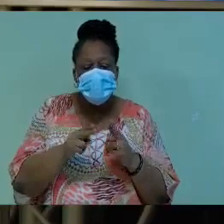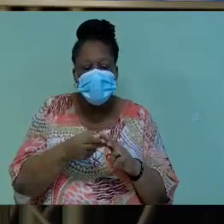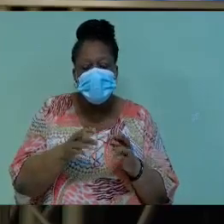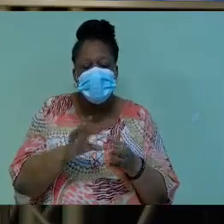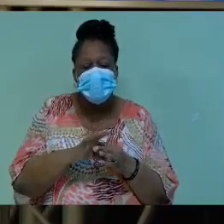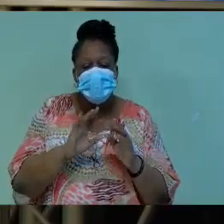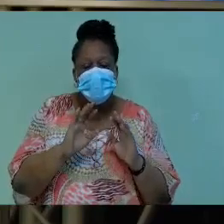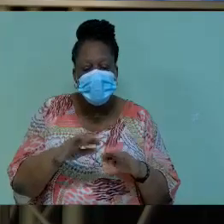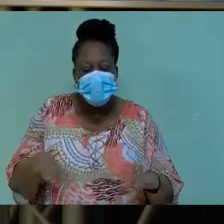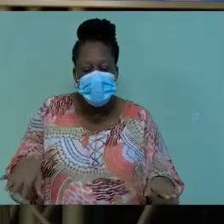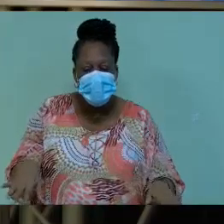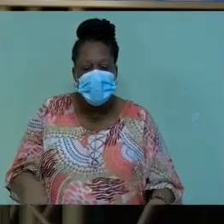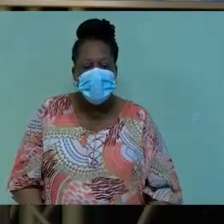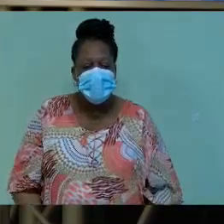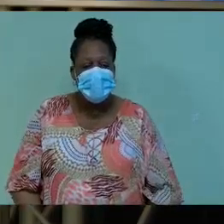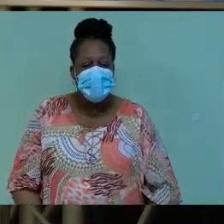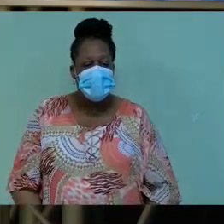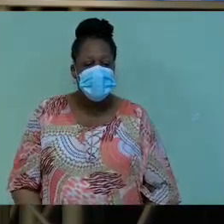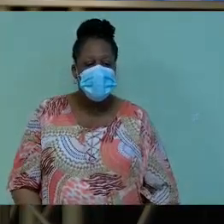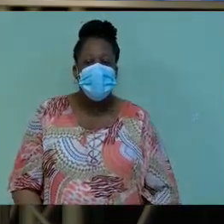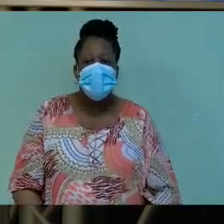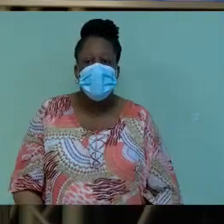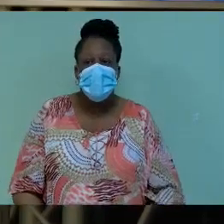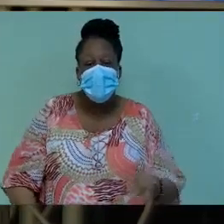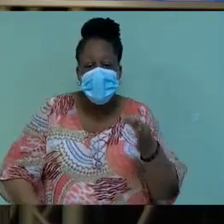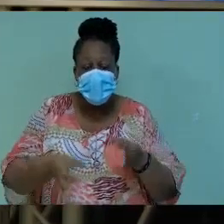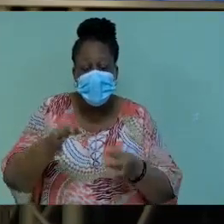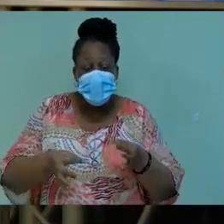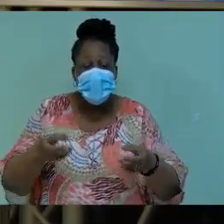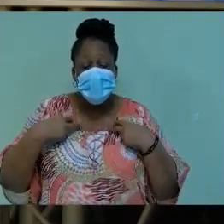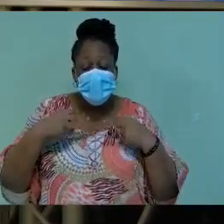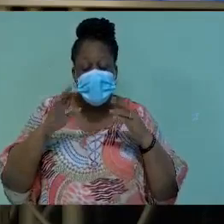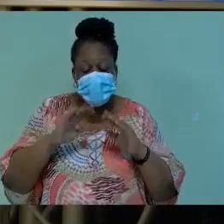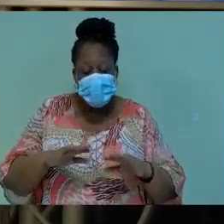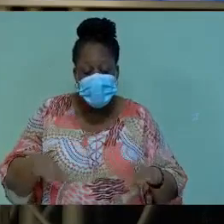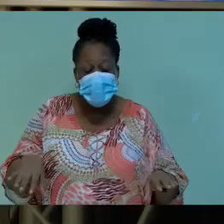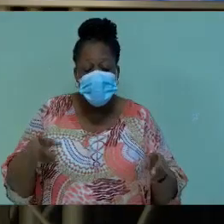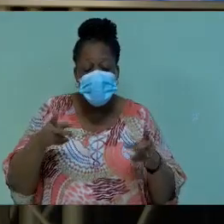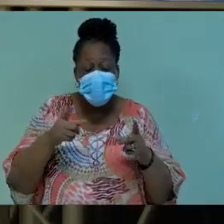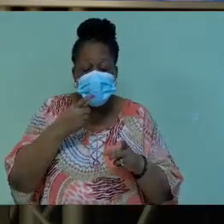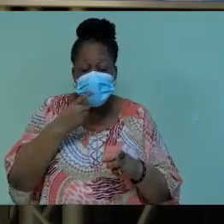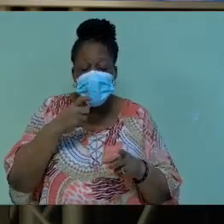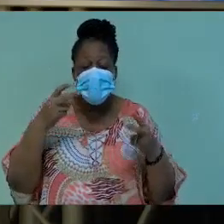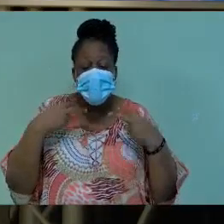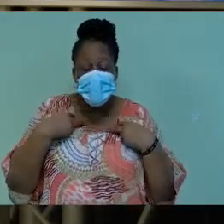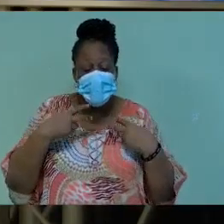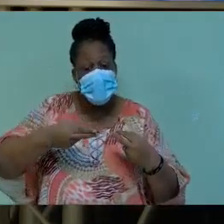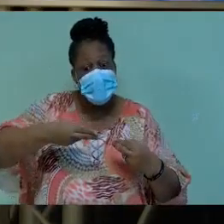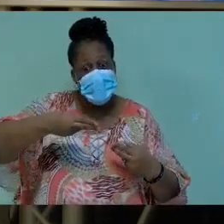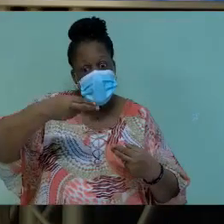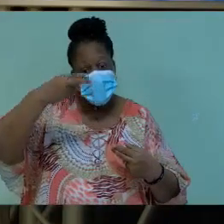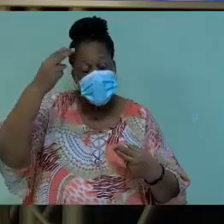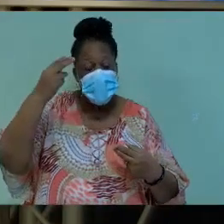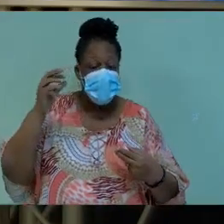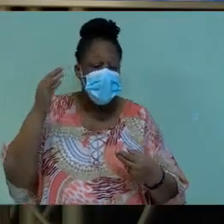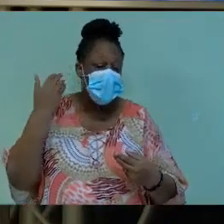about. The lesson to be learned, though, if you have a child who develops a high fever, develops a red